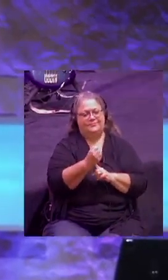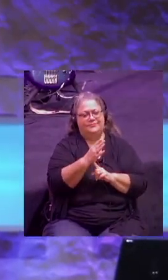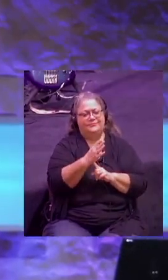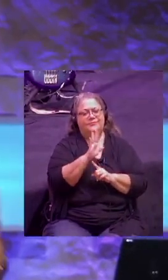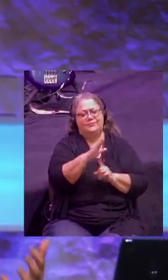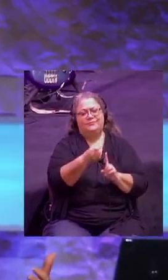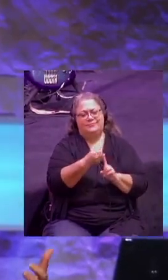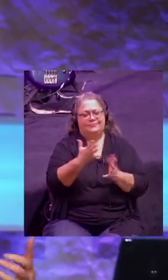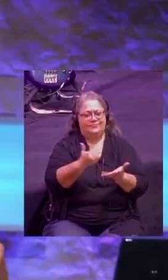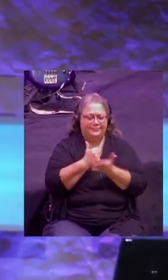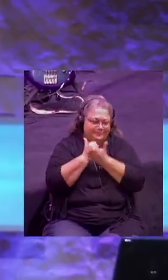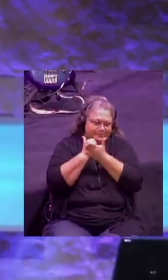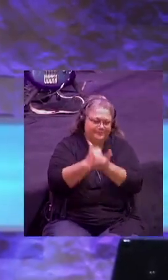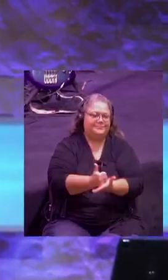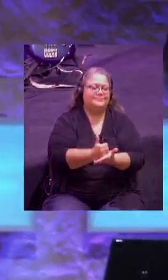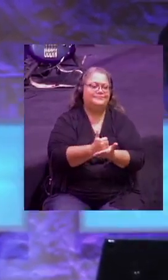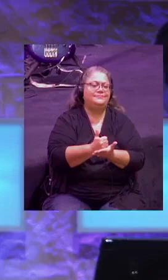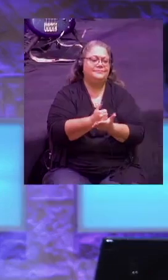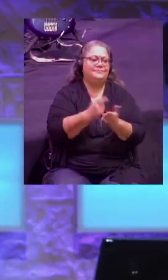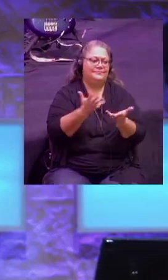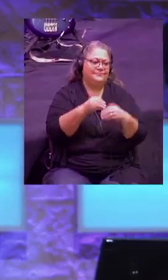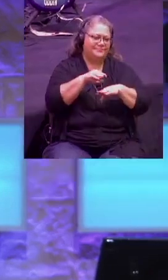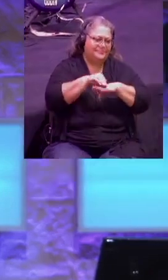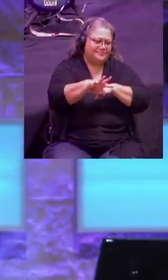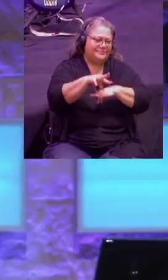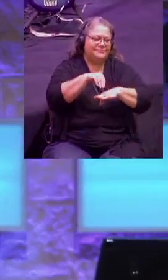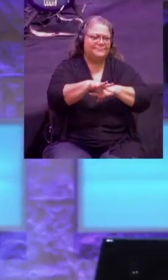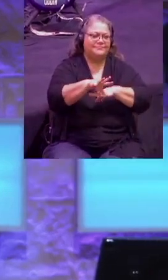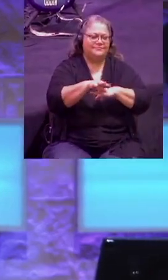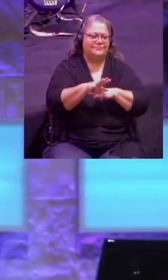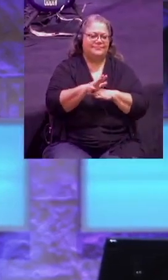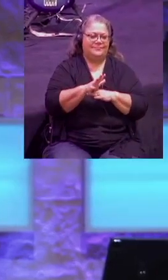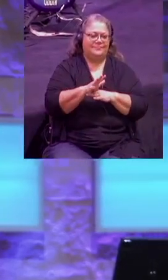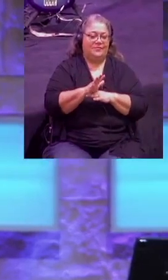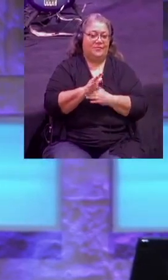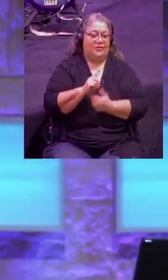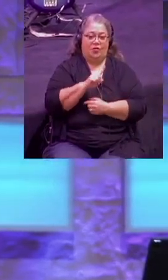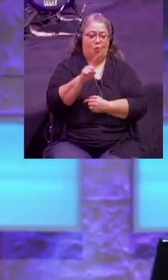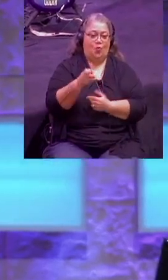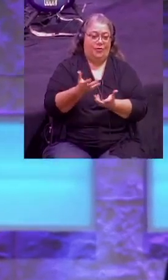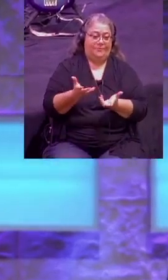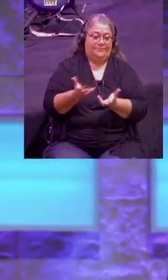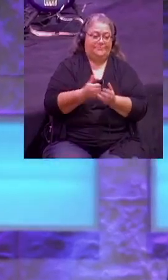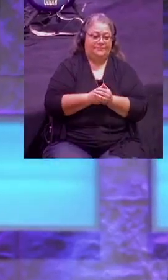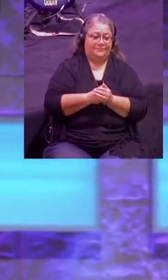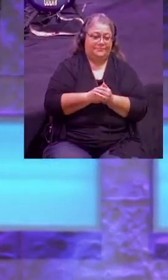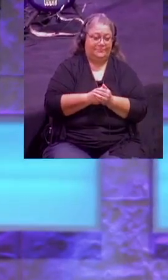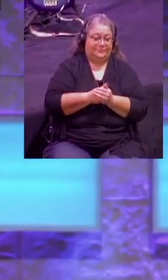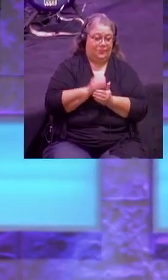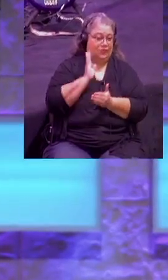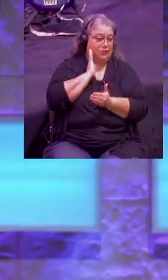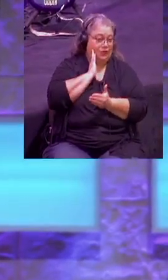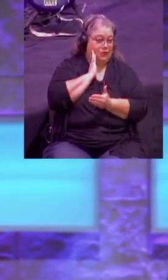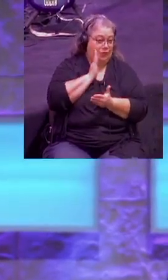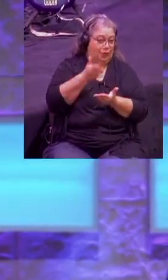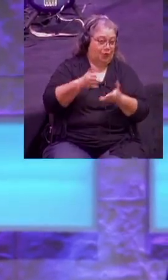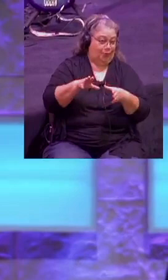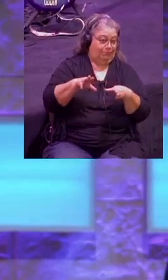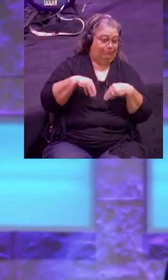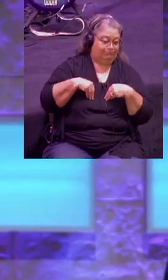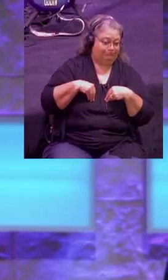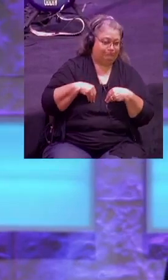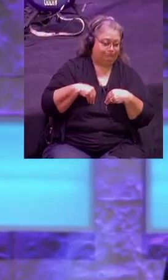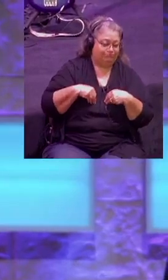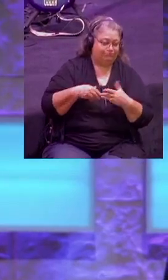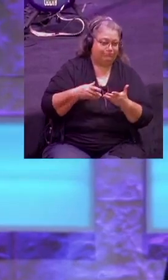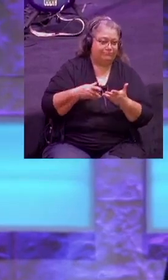He wants to help you. He wants to counsel you. The question is, will you let him? Because you